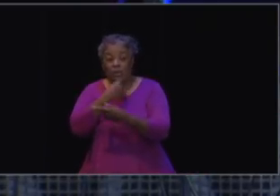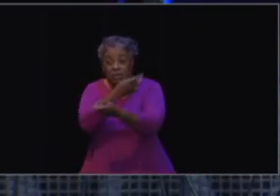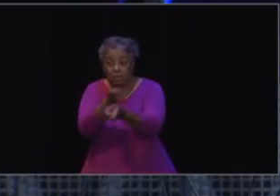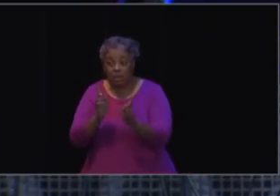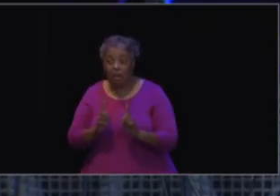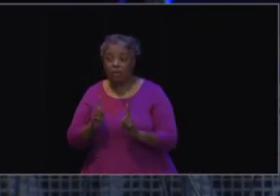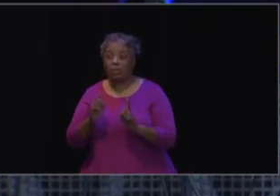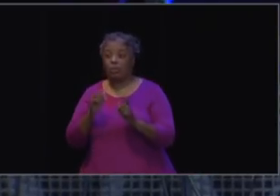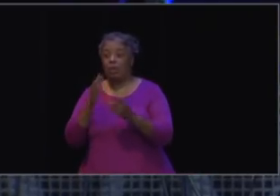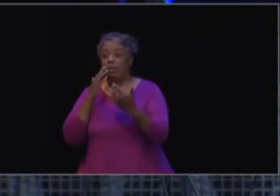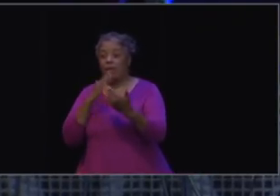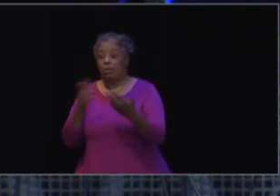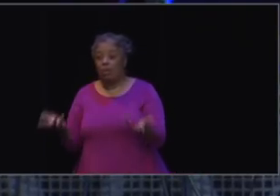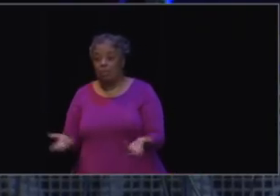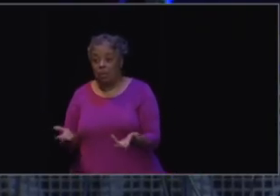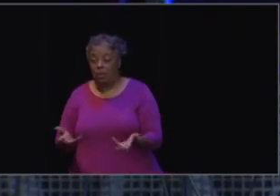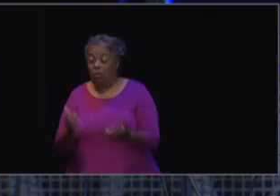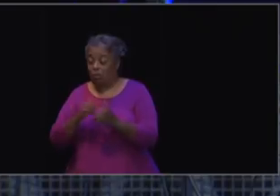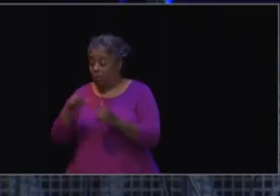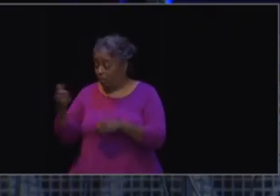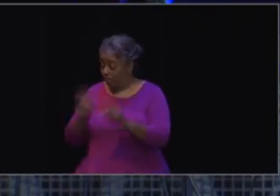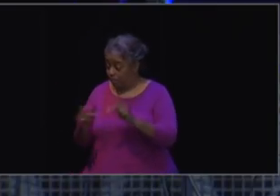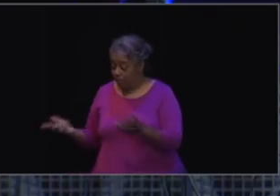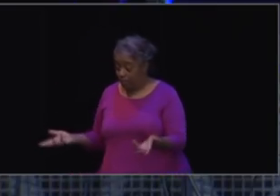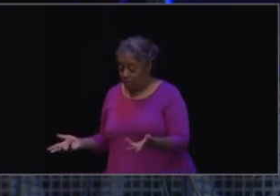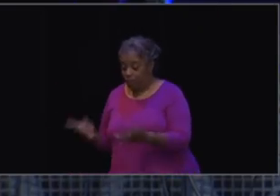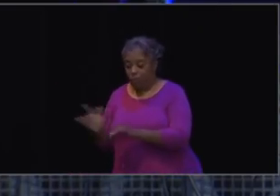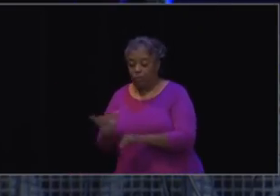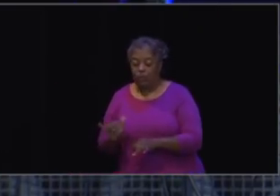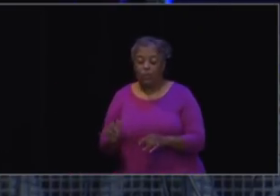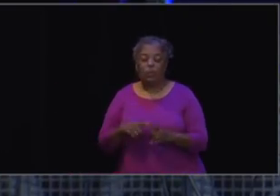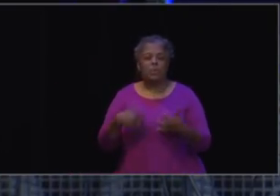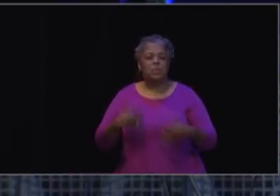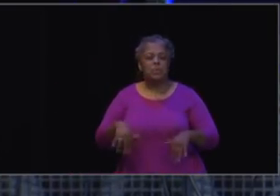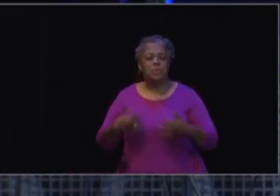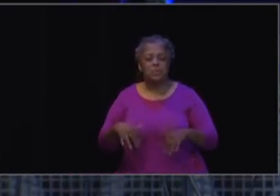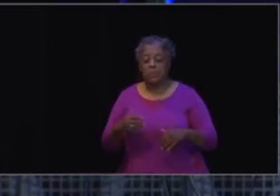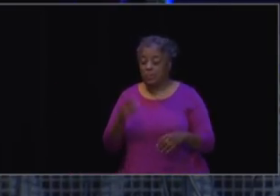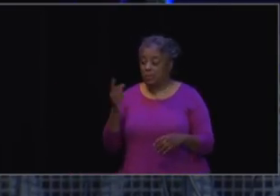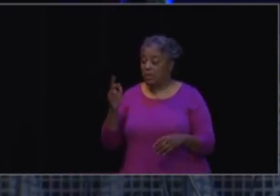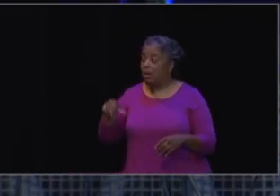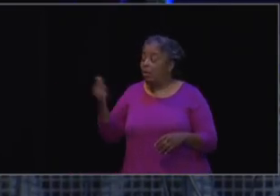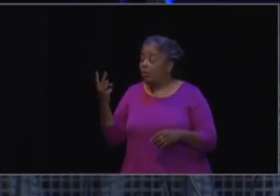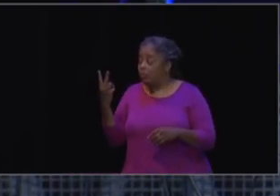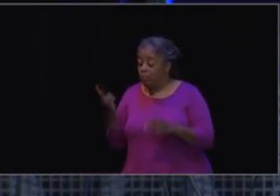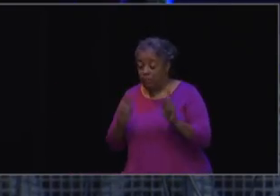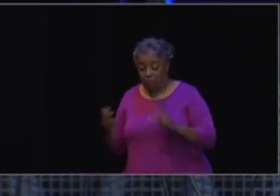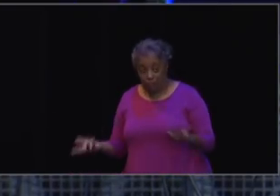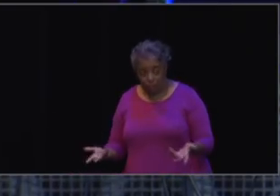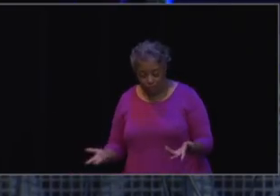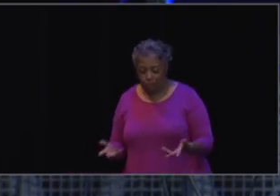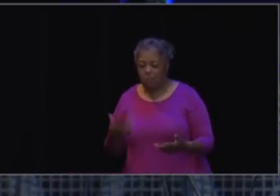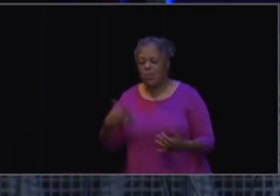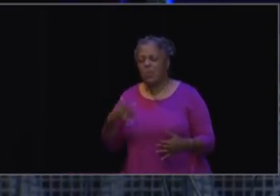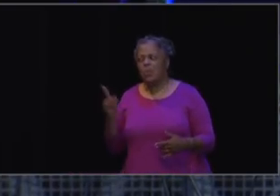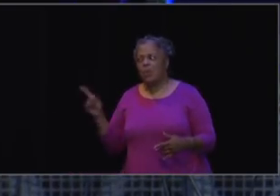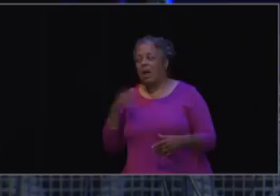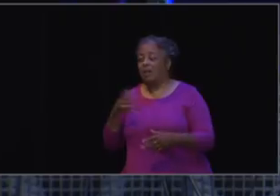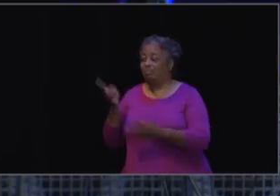other folks who are performing are just a huge pieces of my heart and